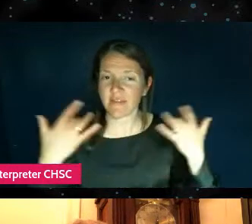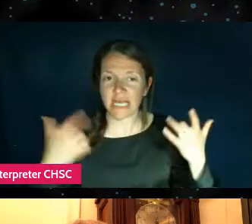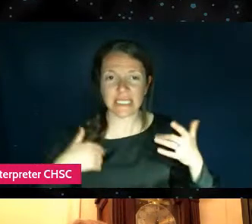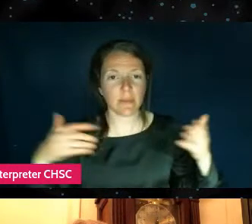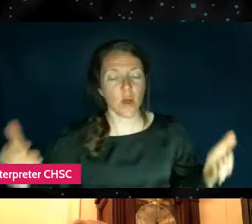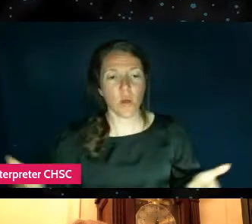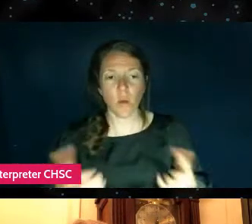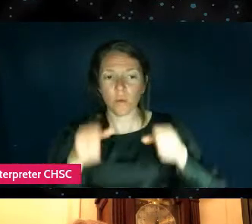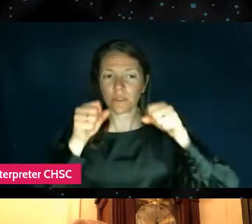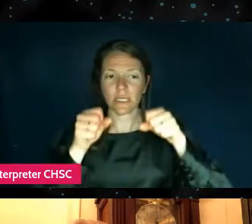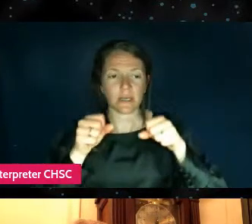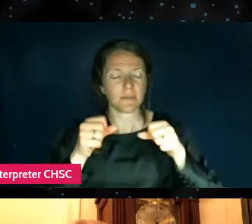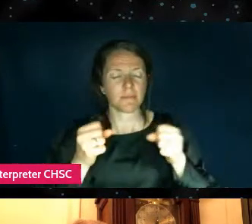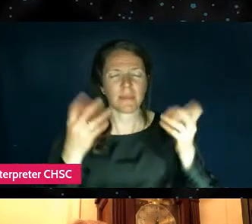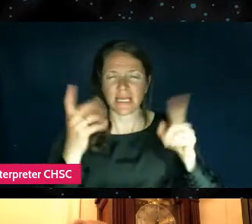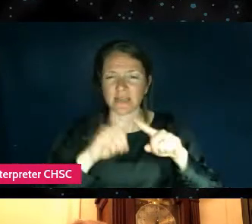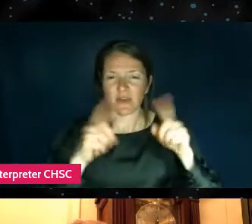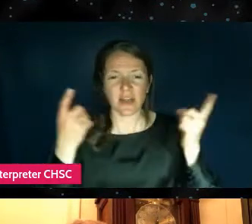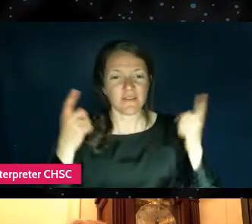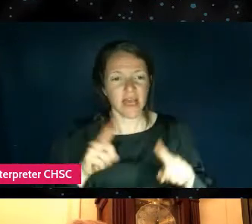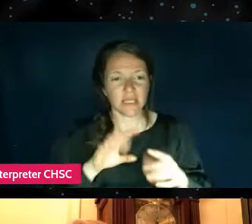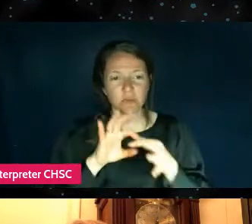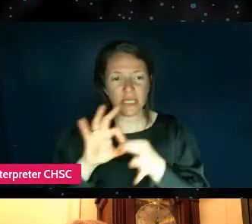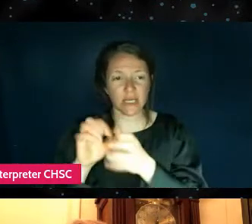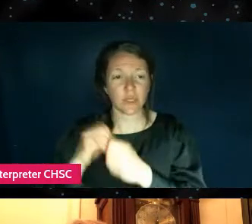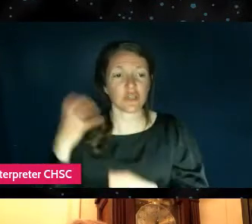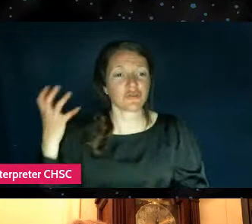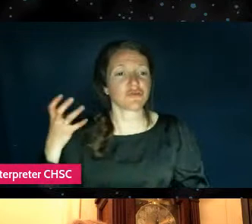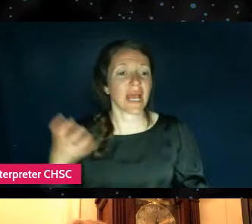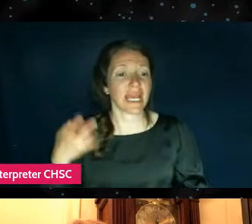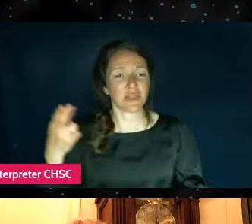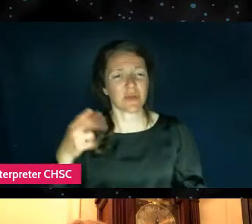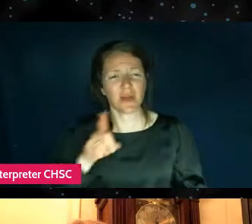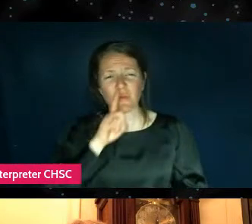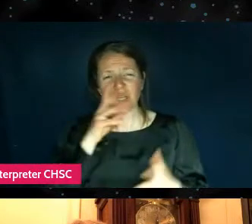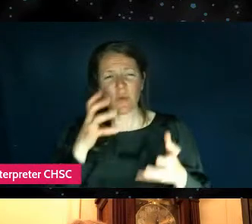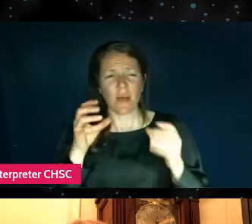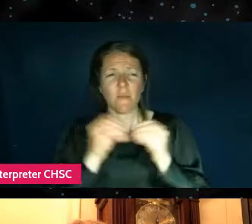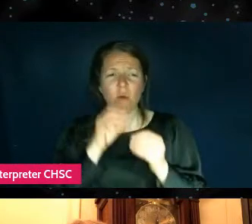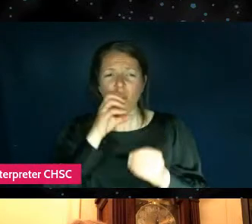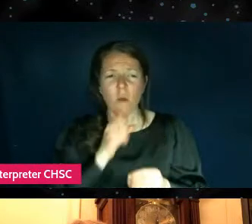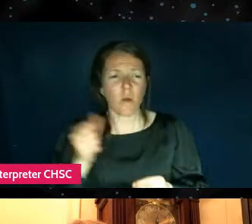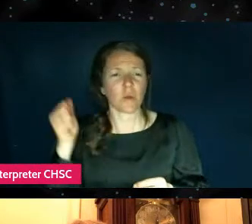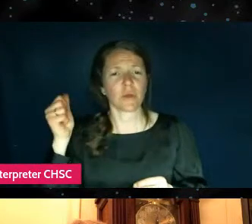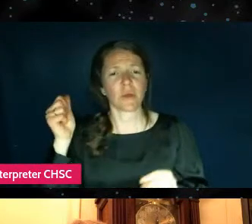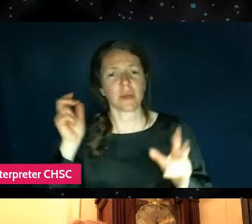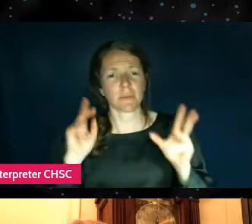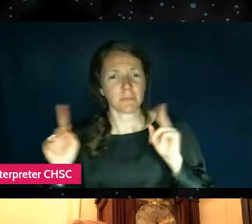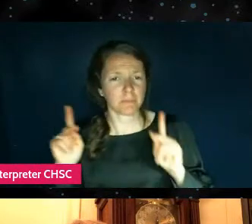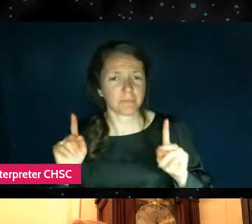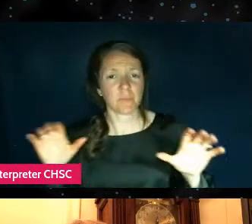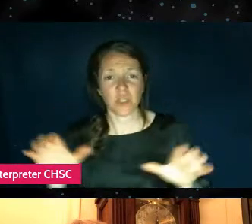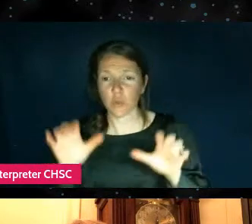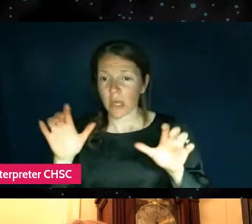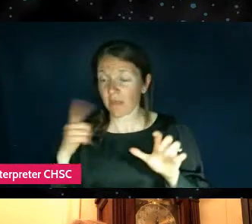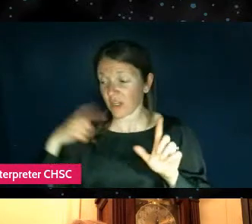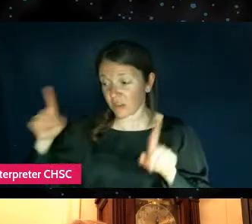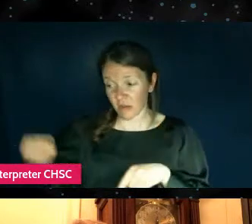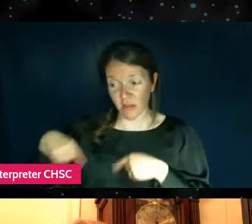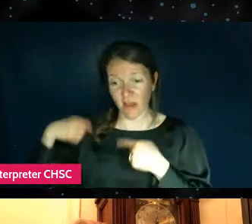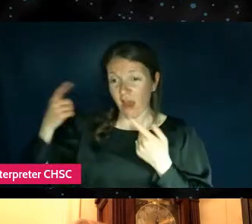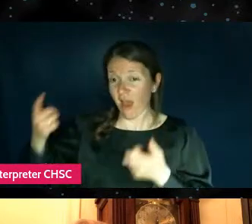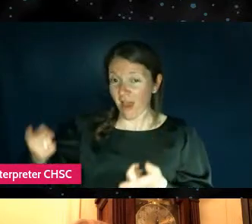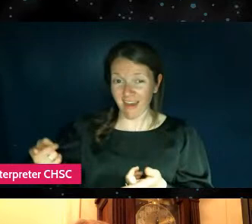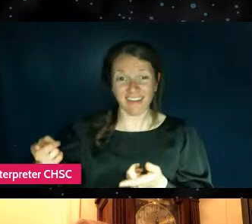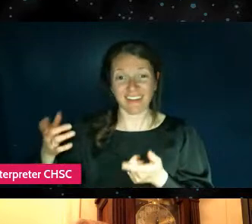kinds of things on drag history, and I really want to get more elders like also been doing the thing for as long as they've been